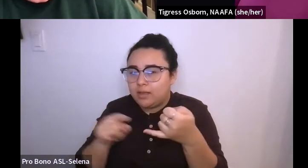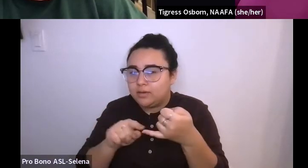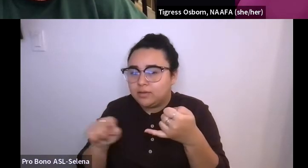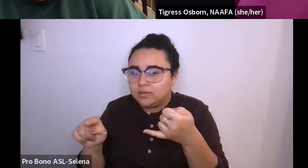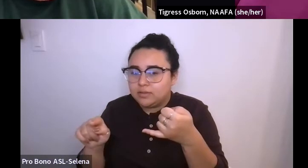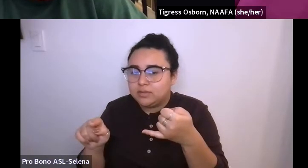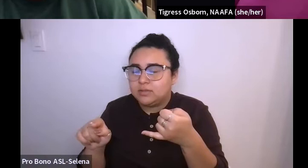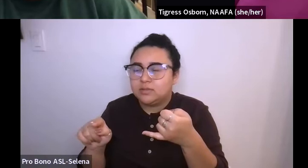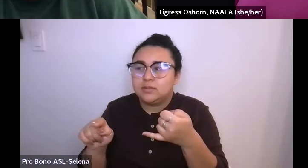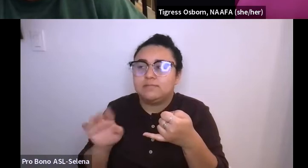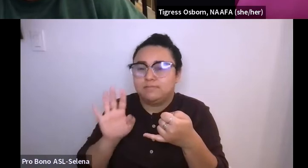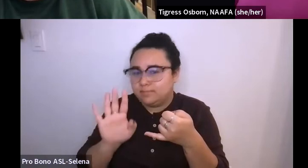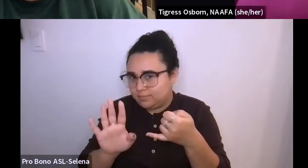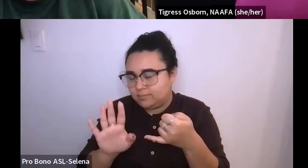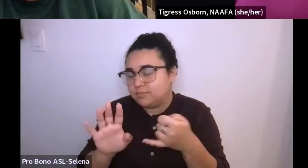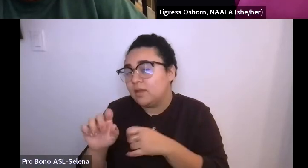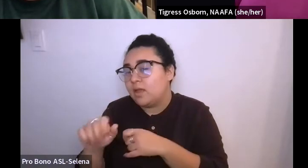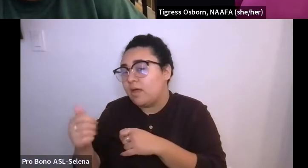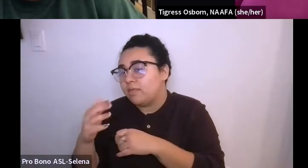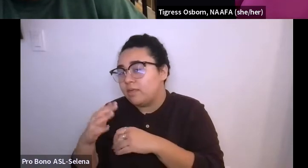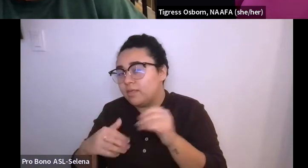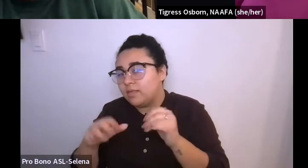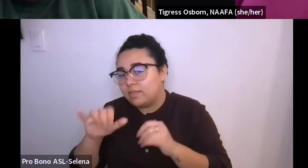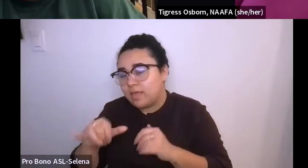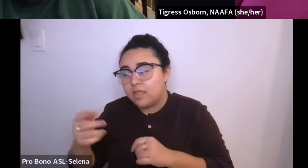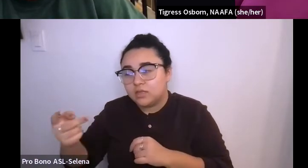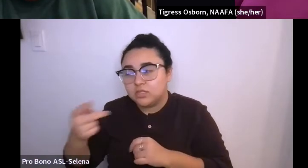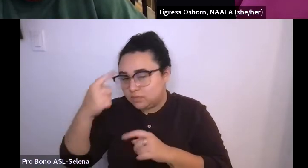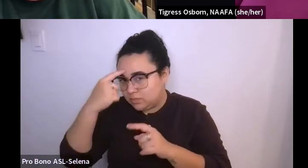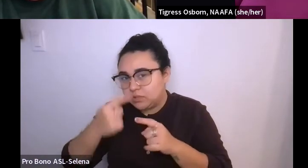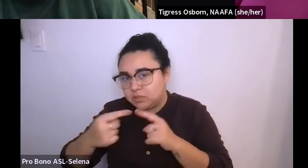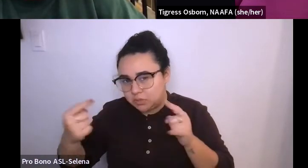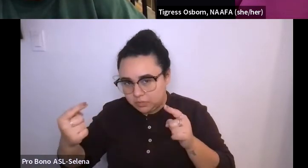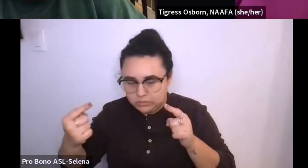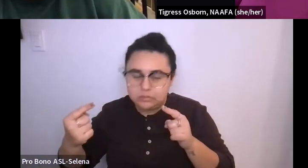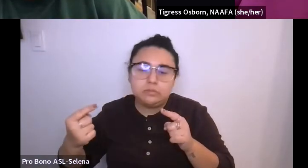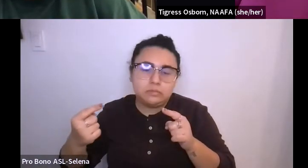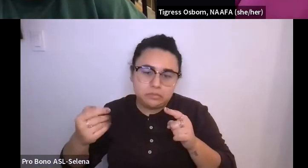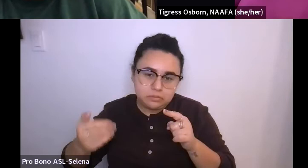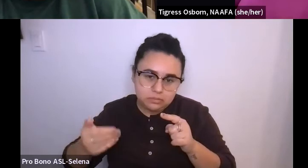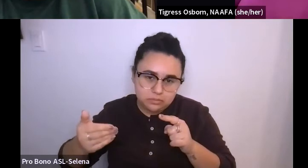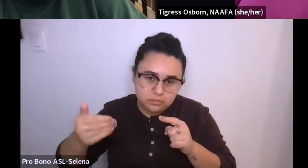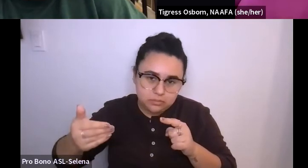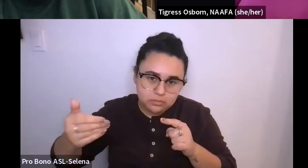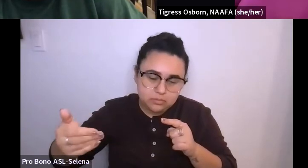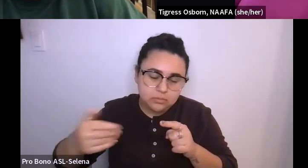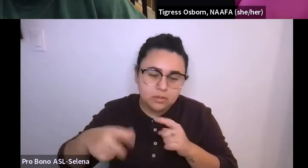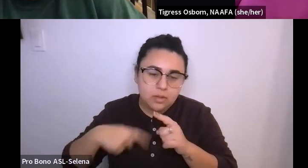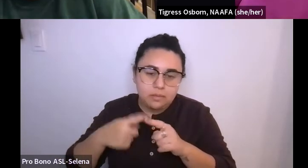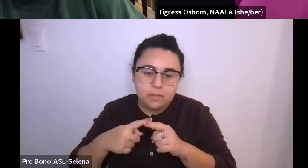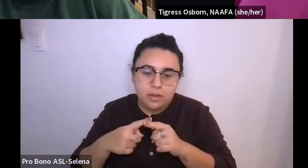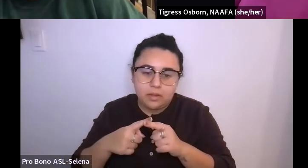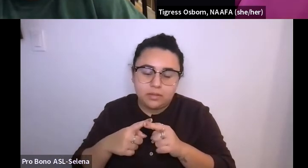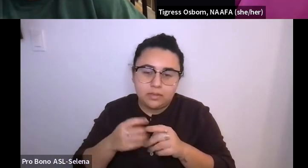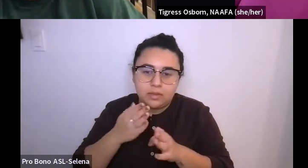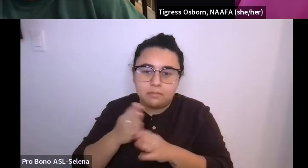Apart from that, we sort of had some disagreements on, you know, the main